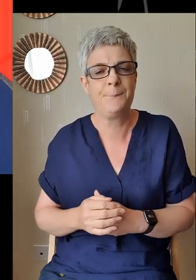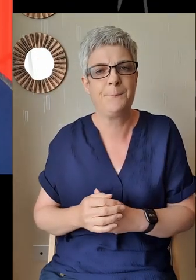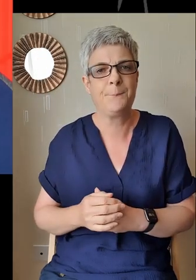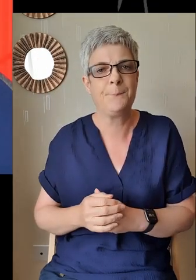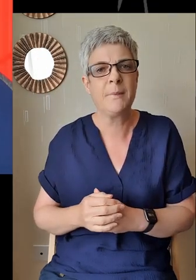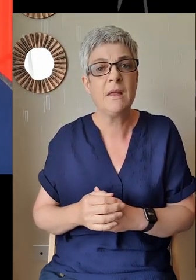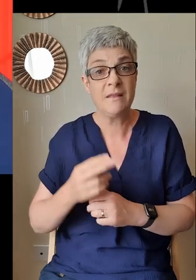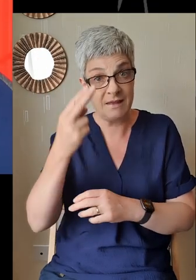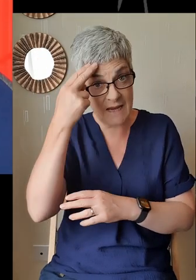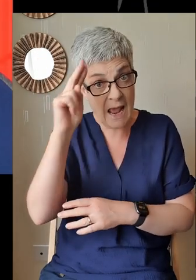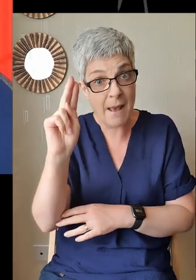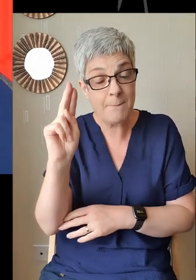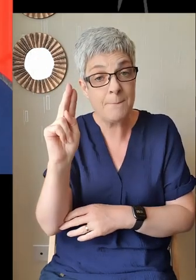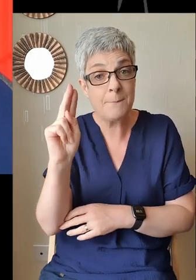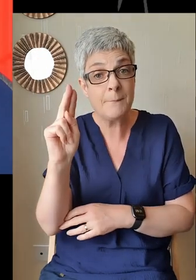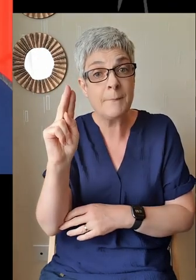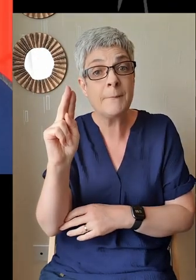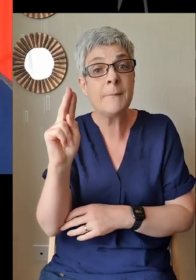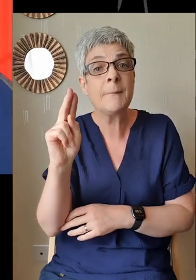the name into which we